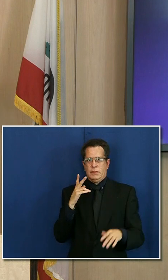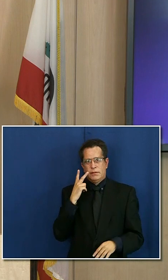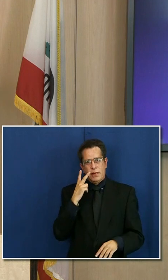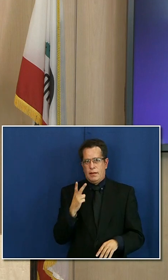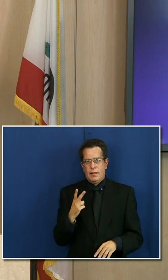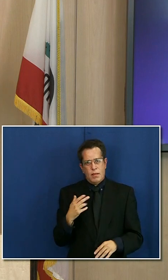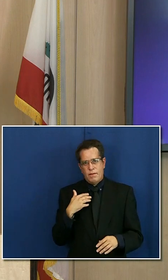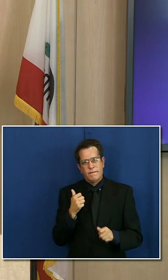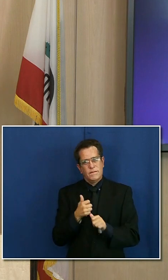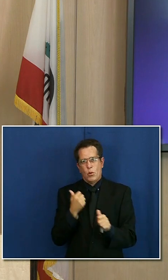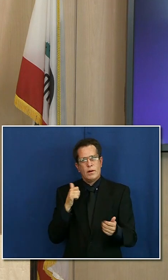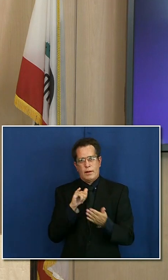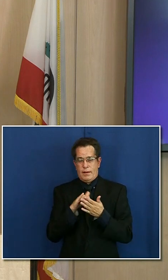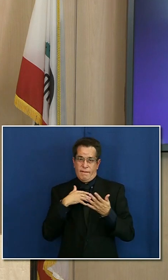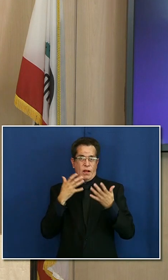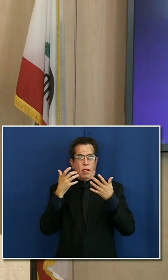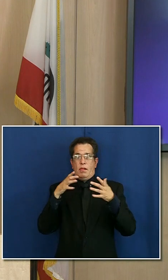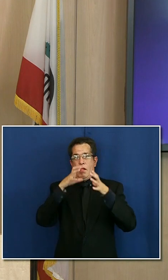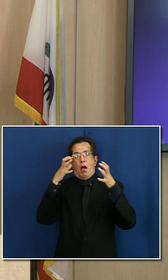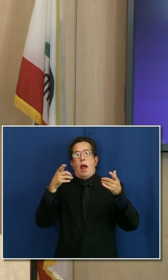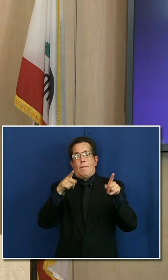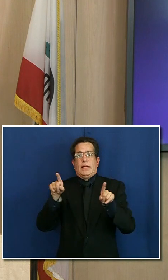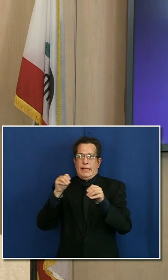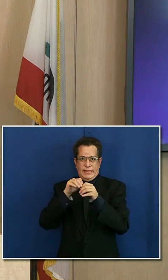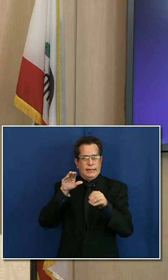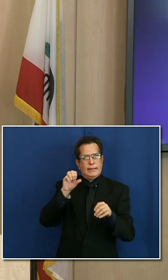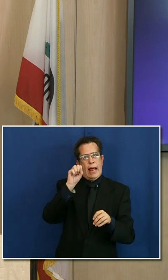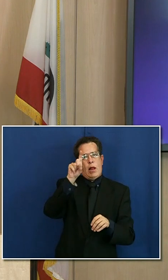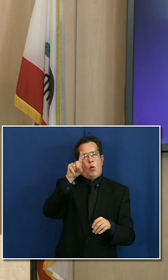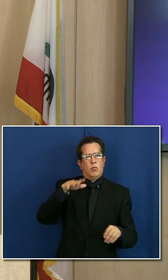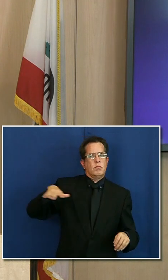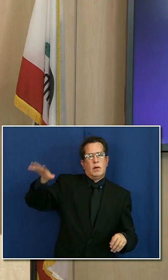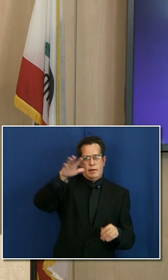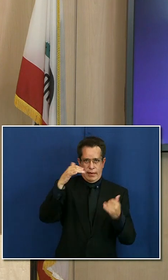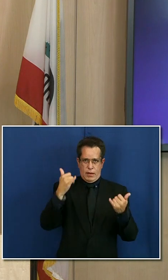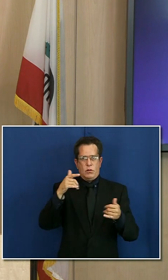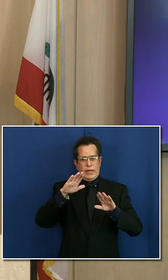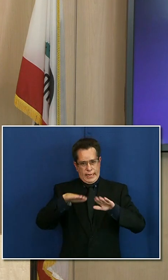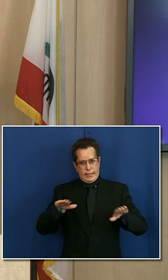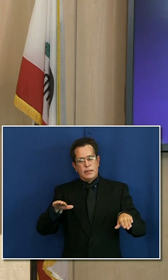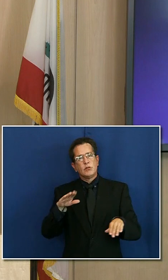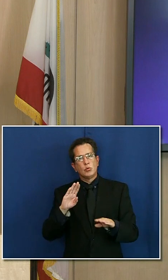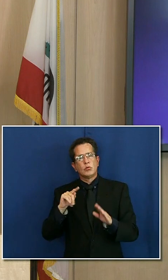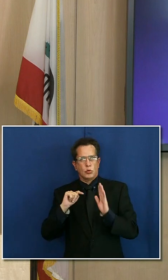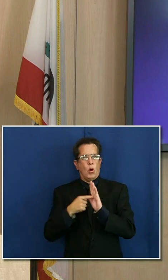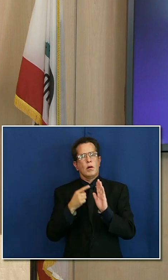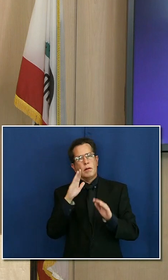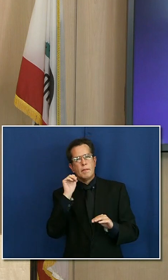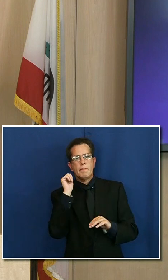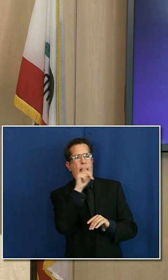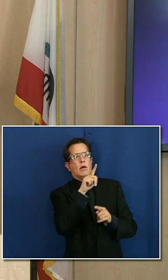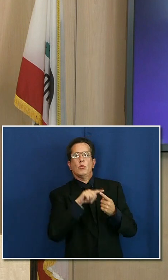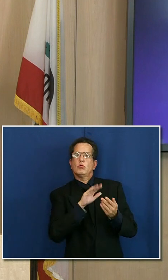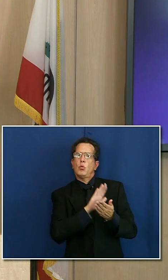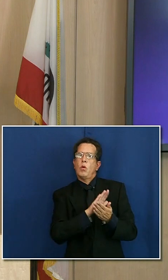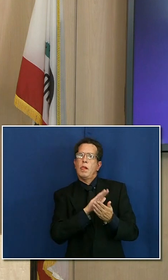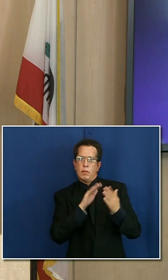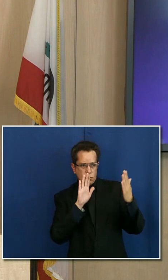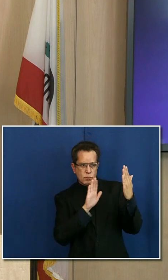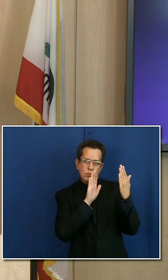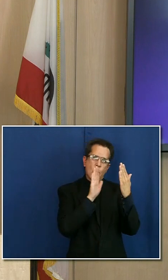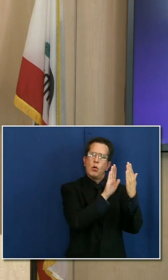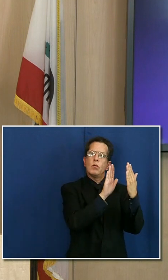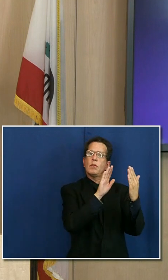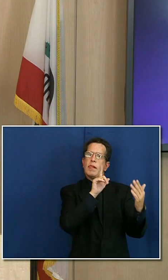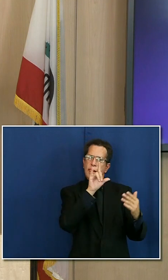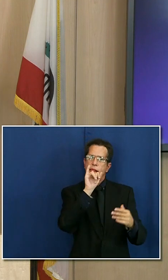Obviously, we have a lot of things going on in San Diego County. We have kids beginning in some limited capacity to go back to K through 12 education. We